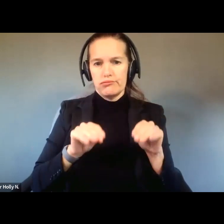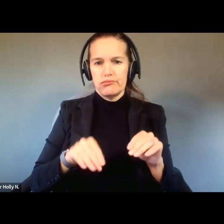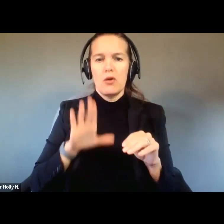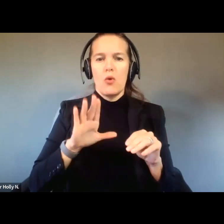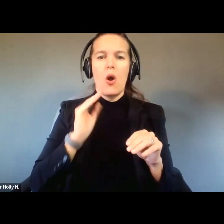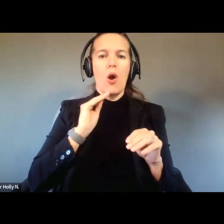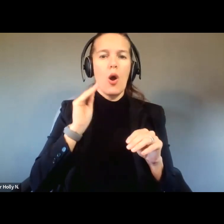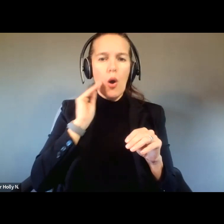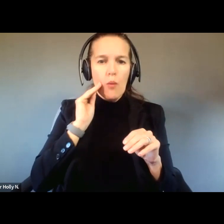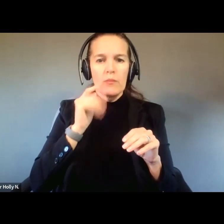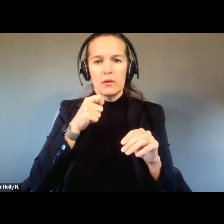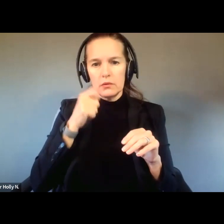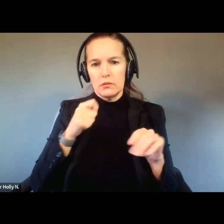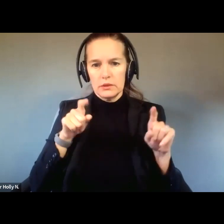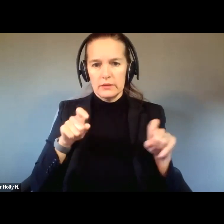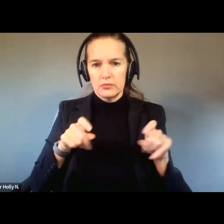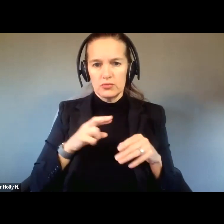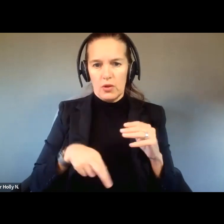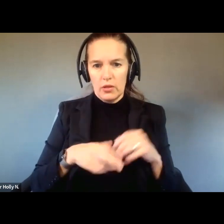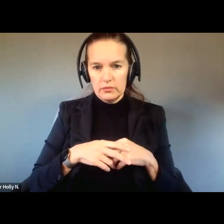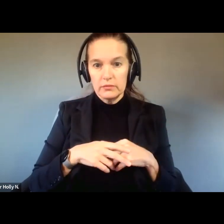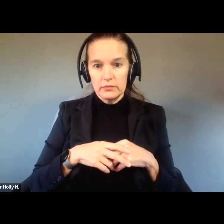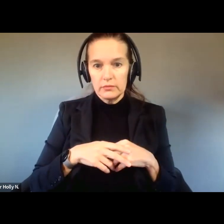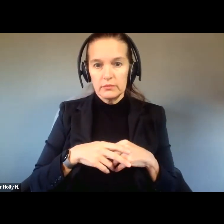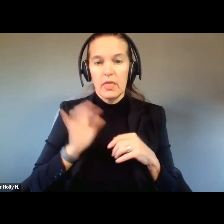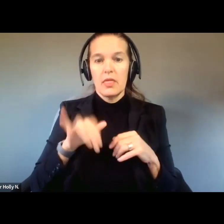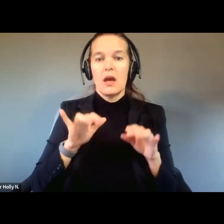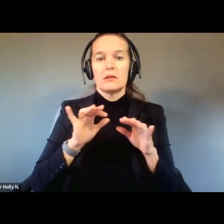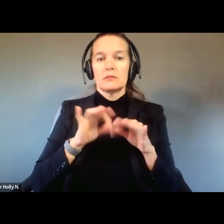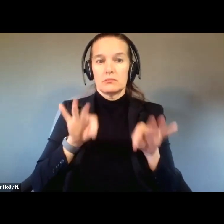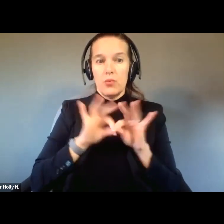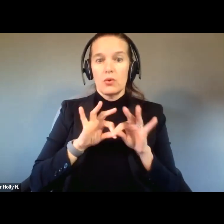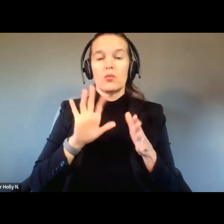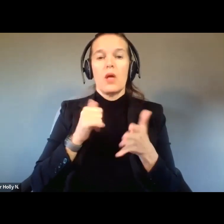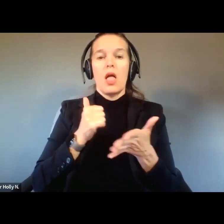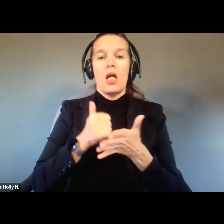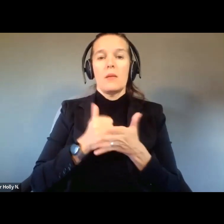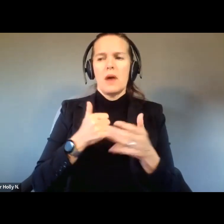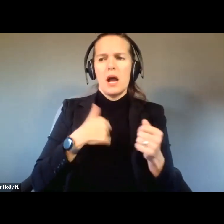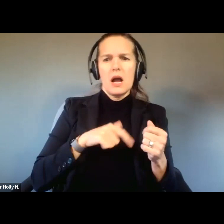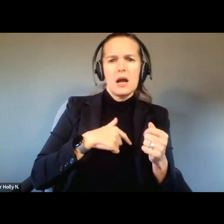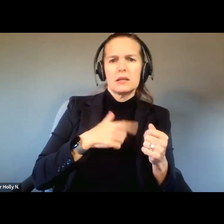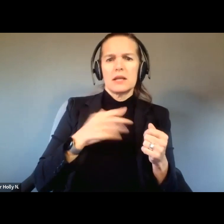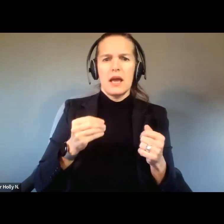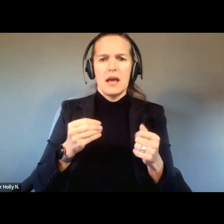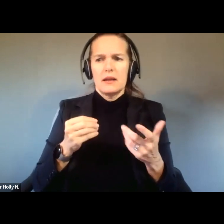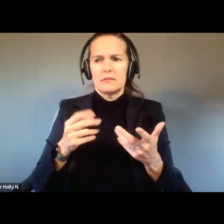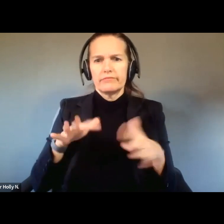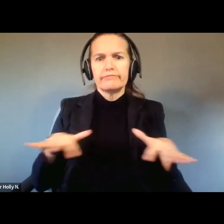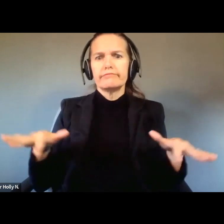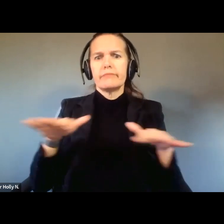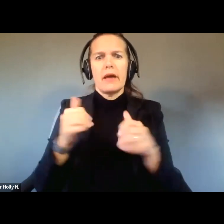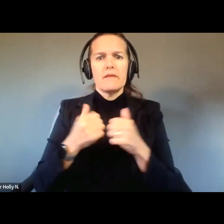testing results. This important step will help us and the public better understand how quickly COVID is spreading